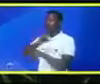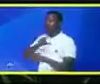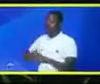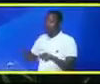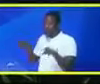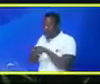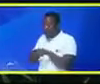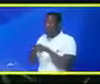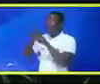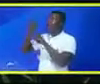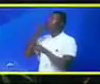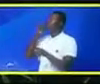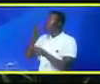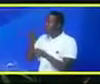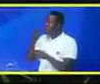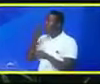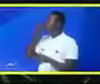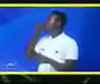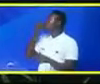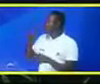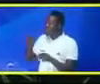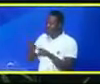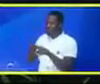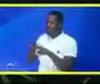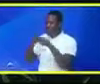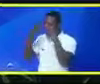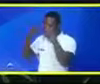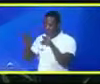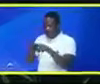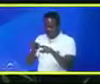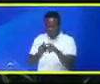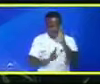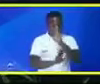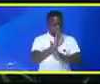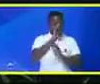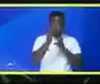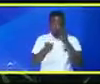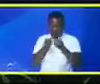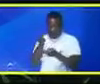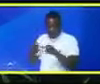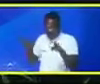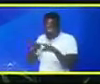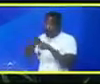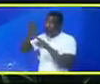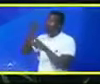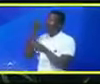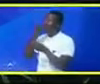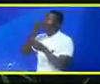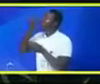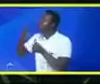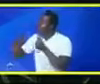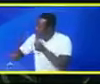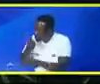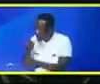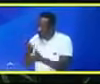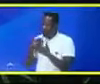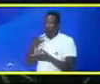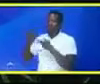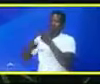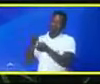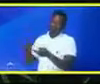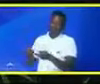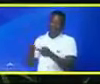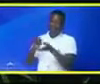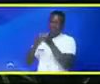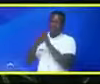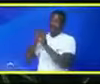has spoken. Not as she wanted. God visits only as he has said. God only does that